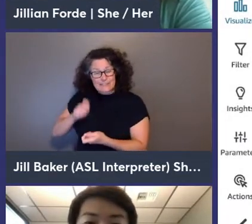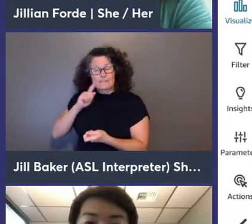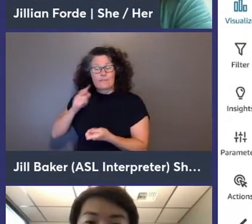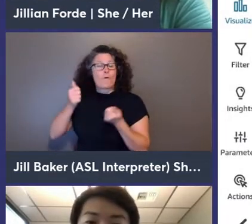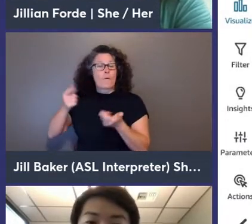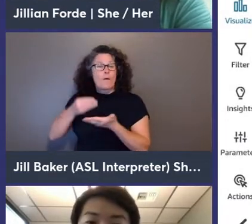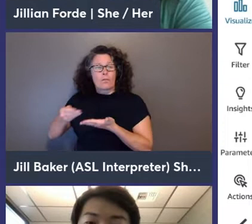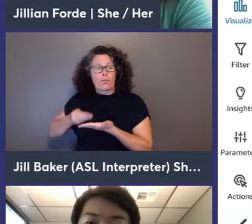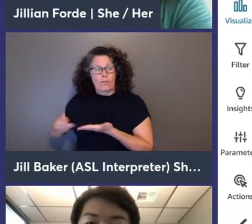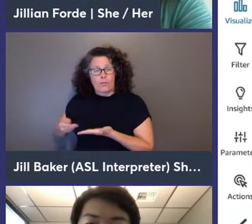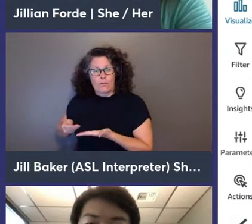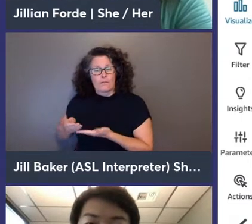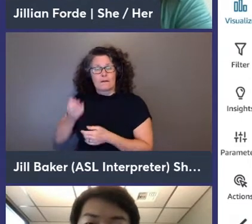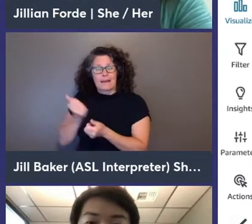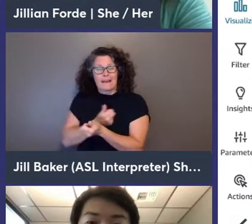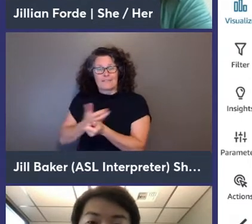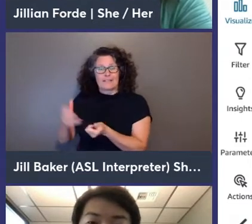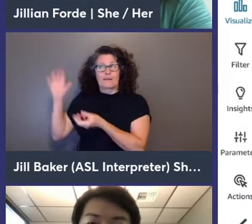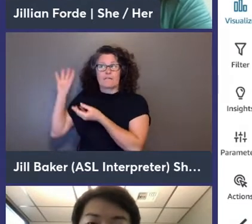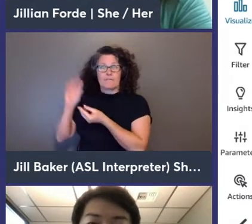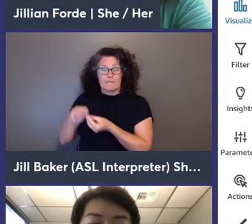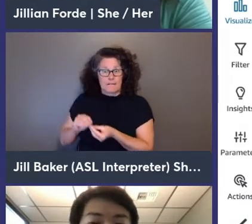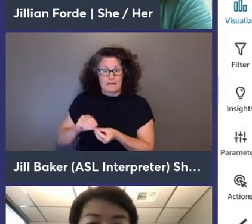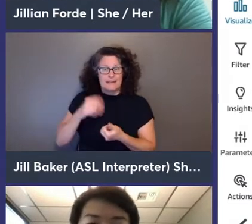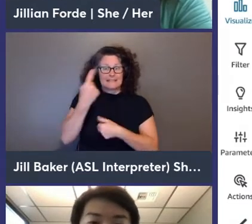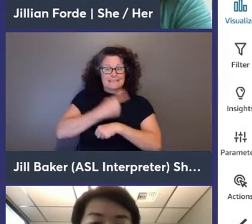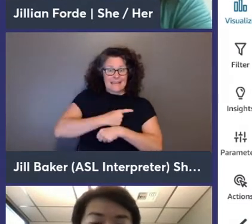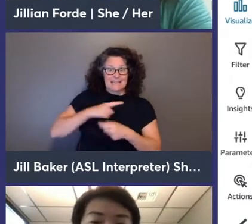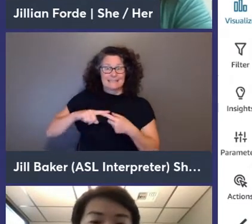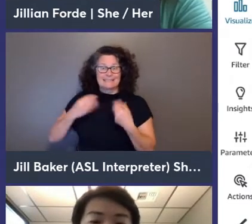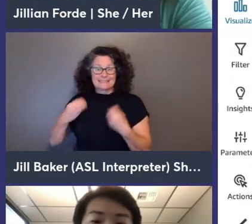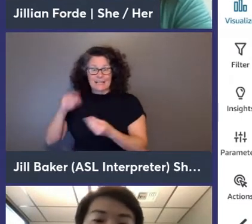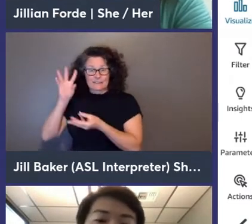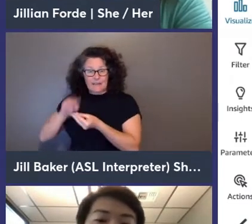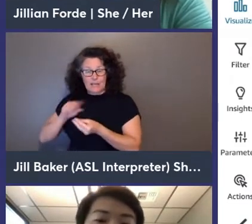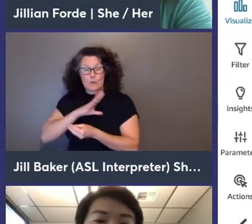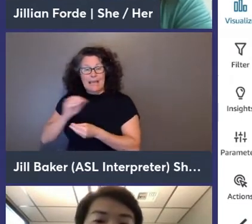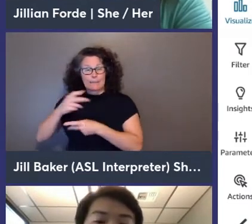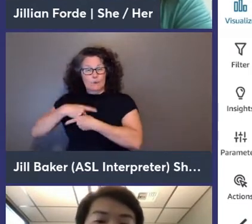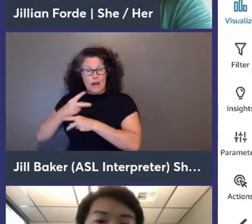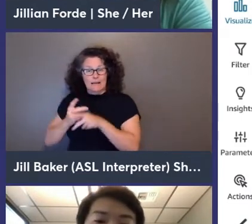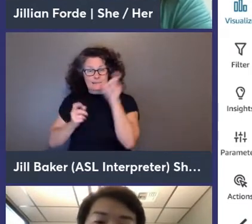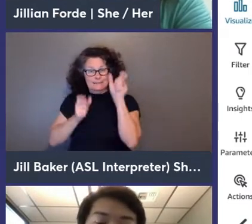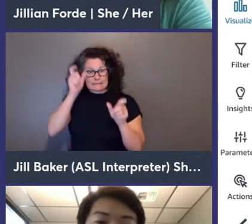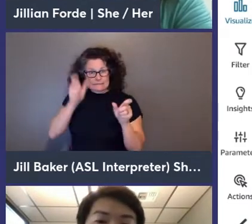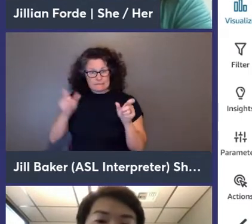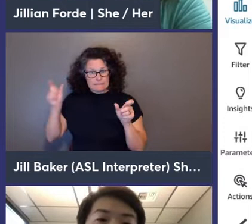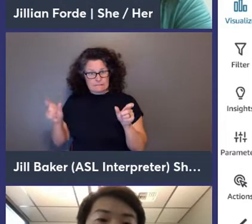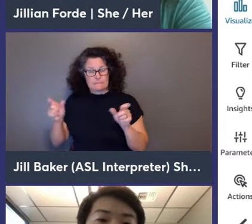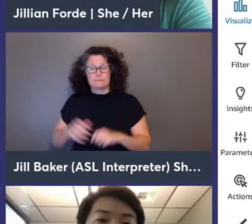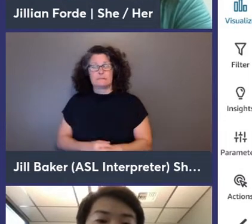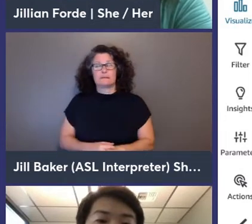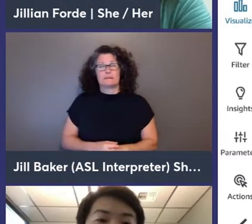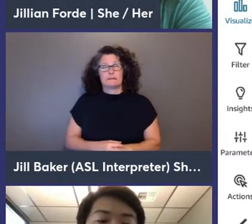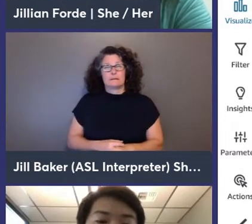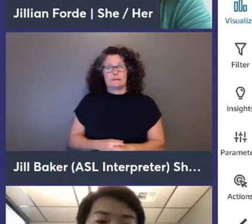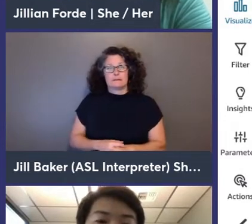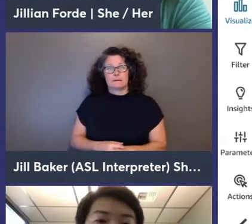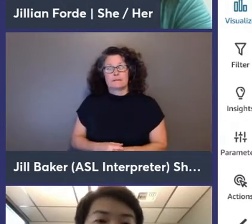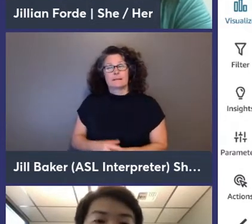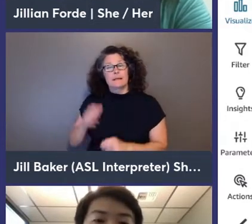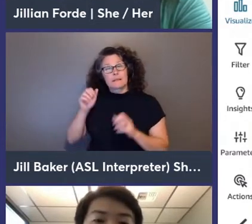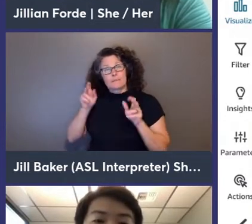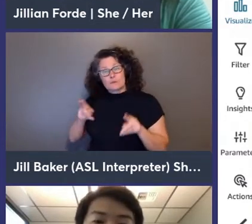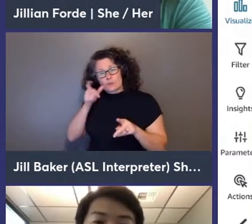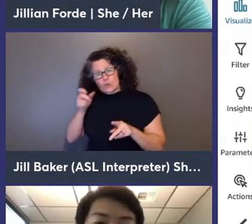transaction. It contains order date, sales values, and the product. However, the reviewer of the